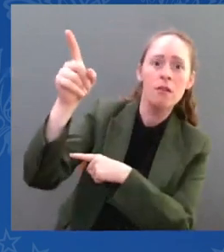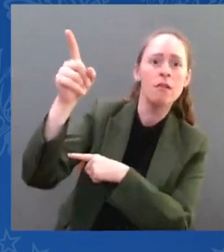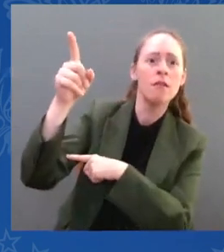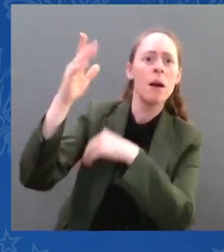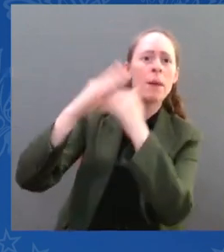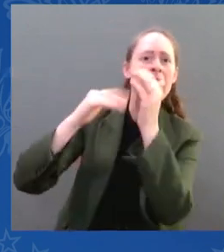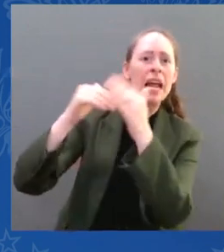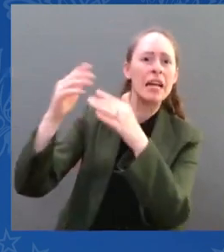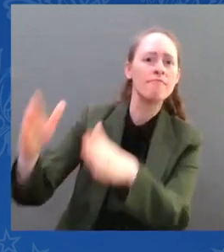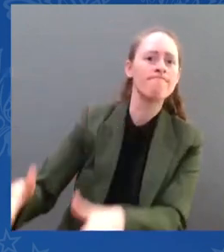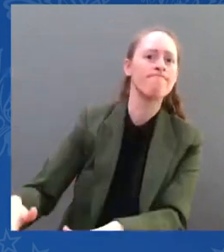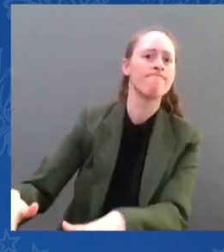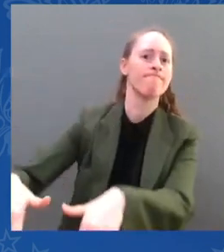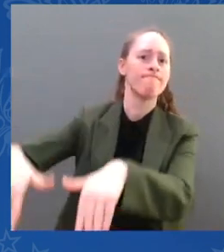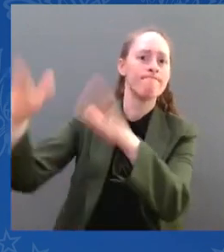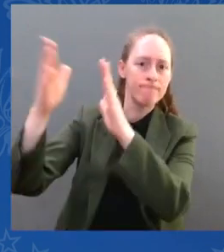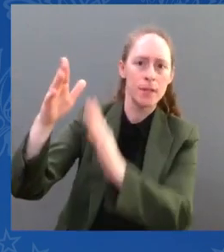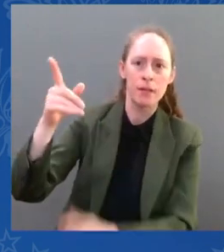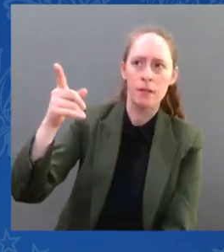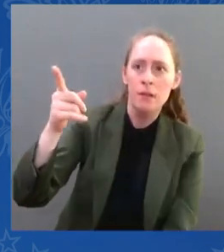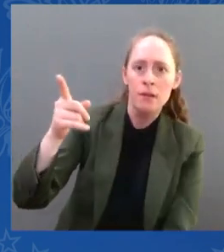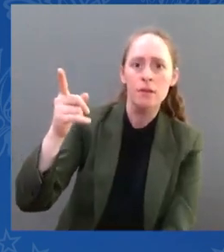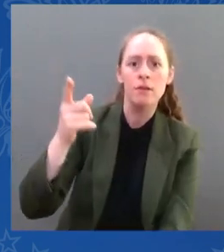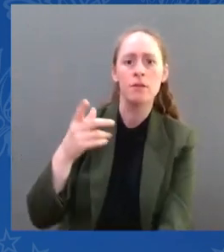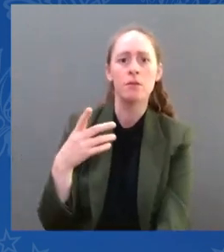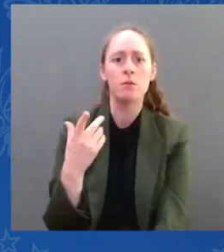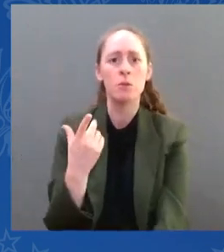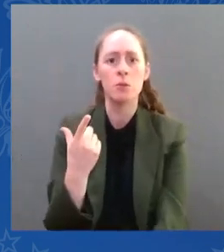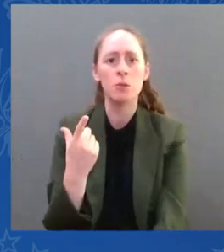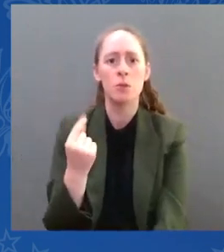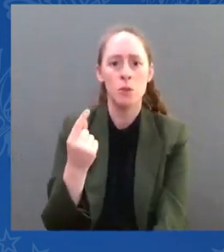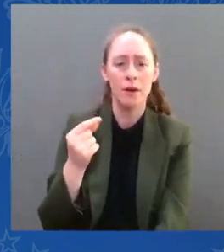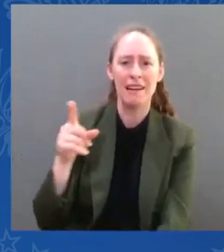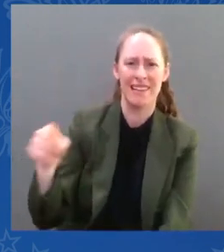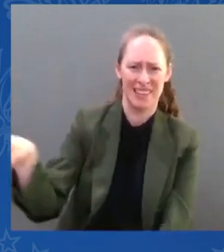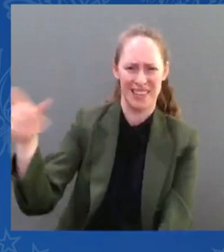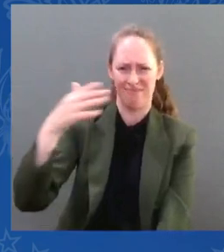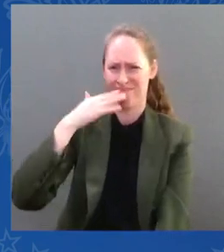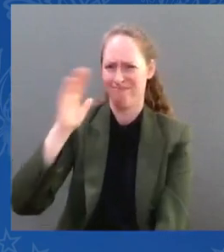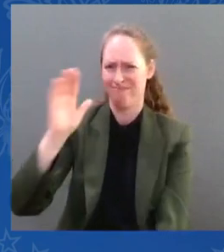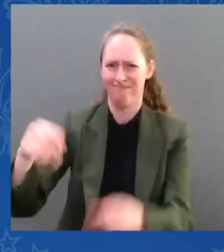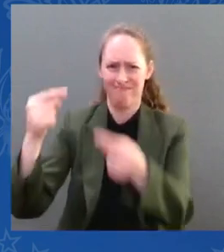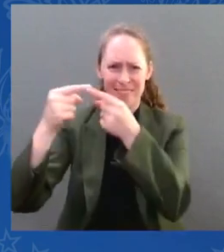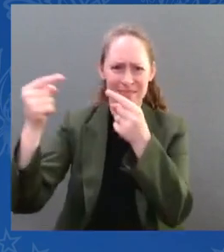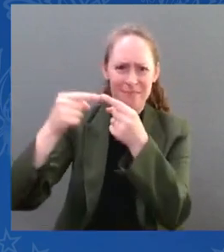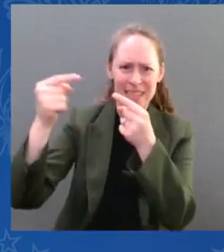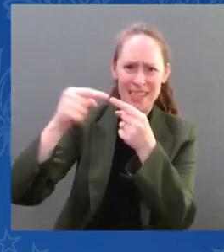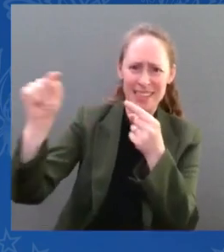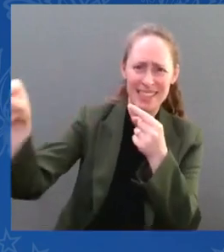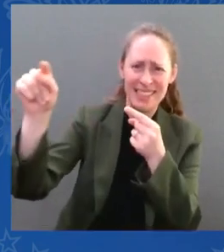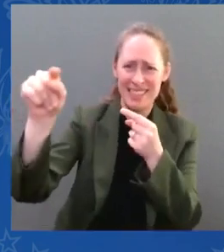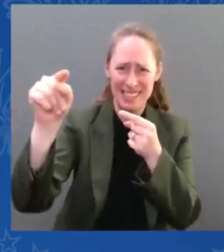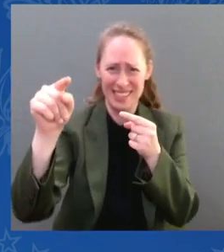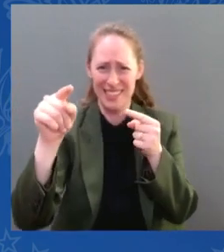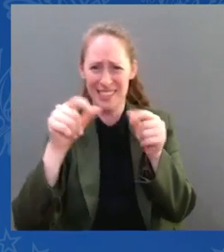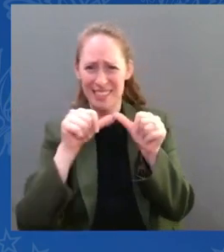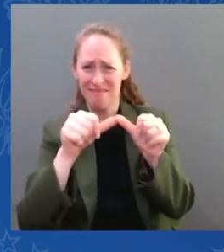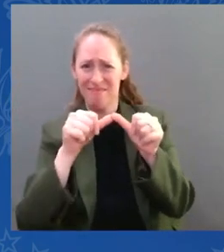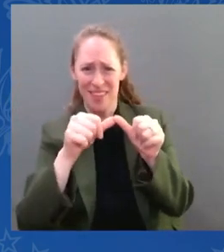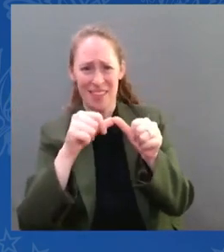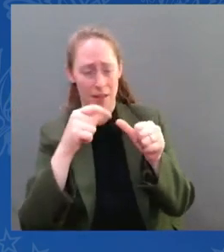force consisting of three battalions. The column tried to push through the initial attack, but the lead tank, crippled by rocket-propelled grenade